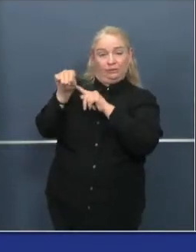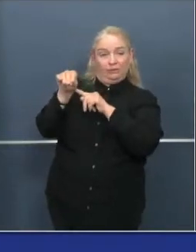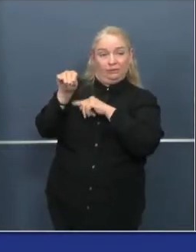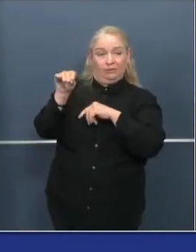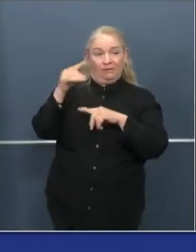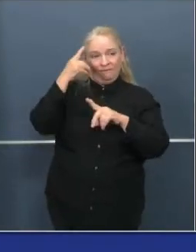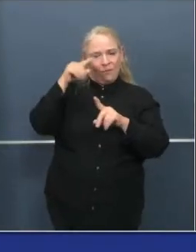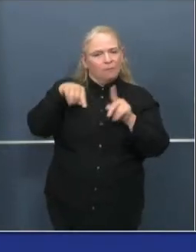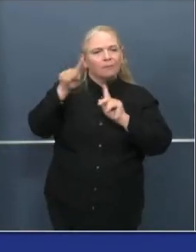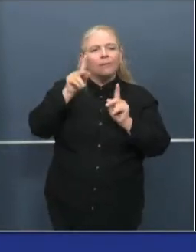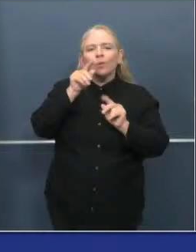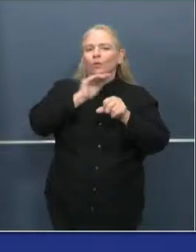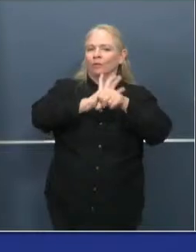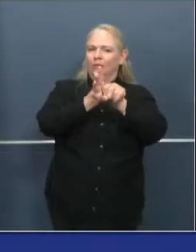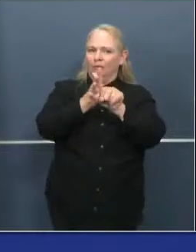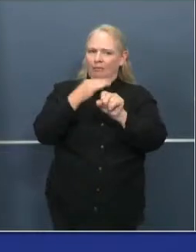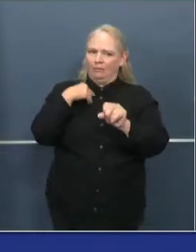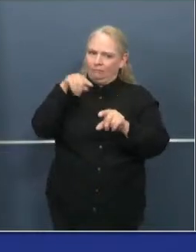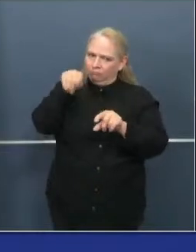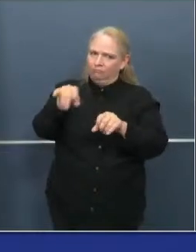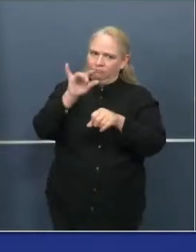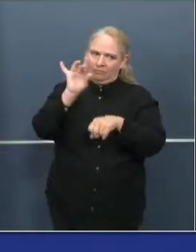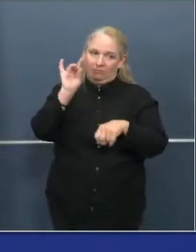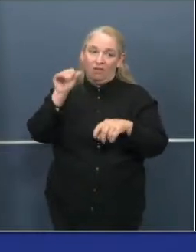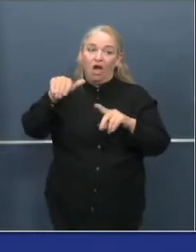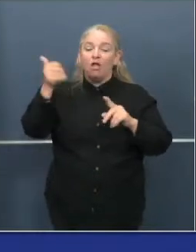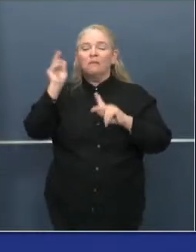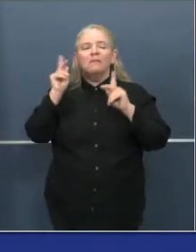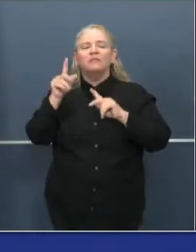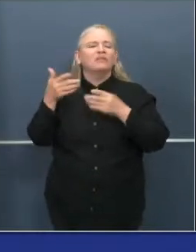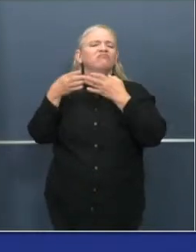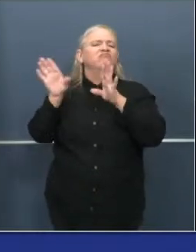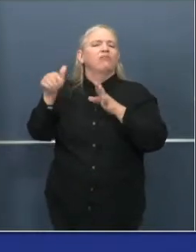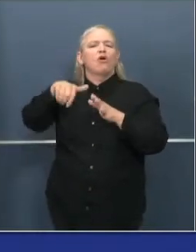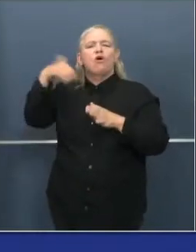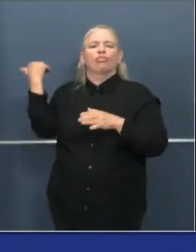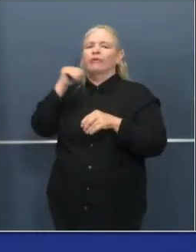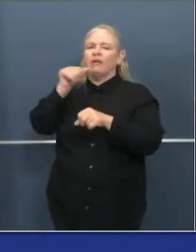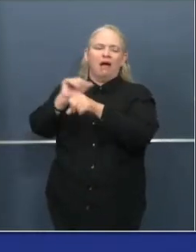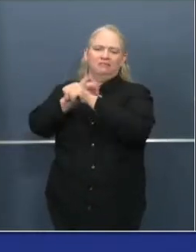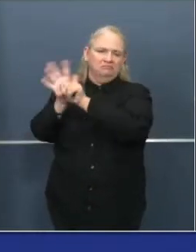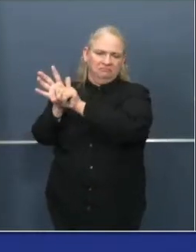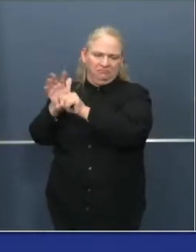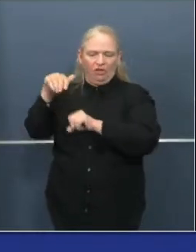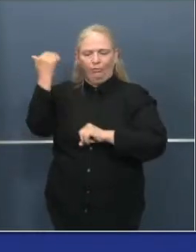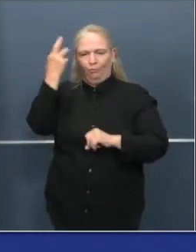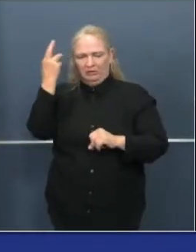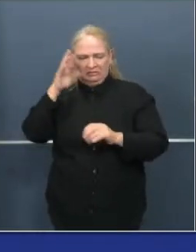as always, numbers in the aggregate. And I'll remind you, we don't live in the aggregate.